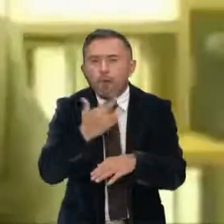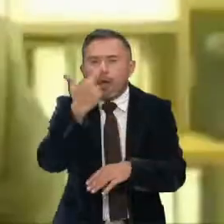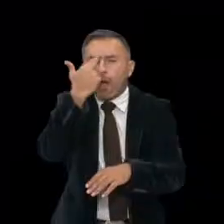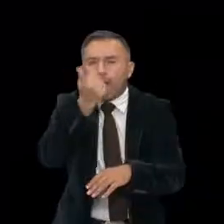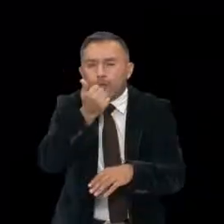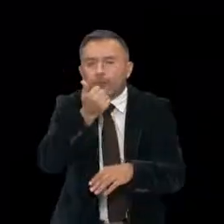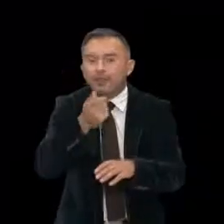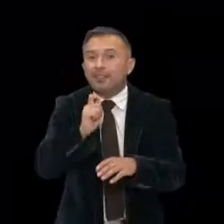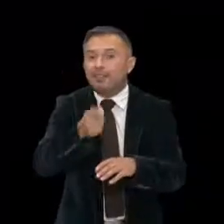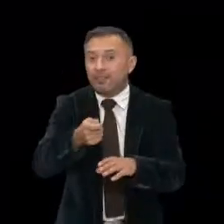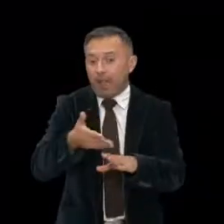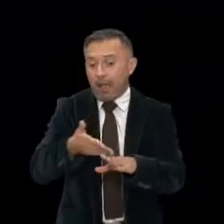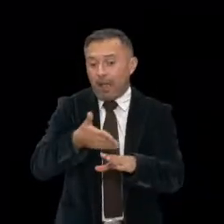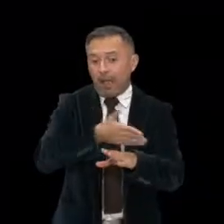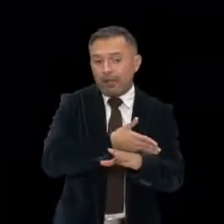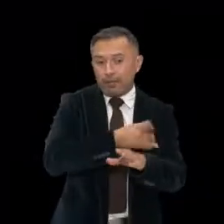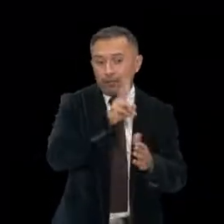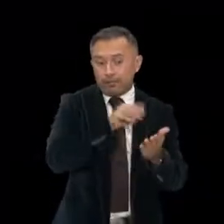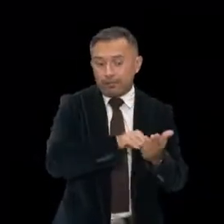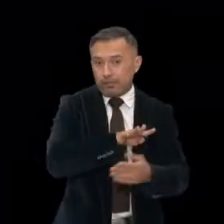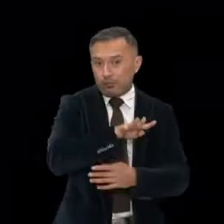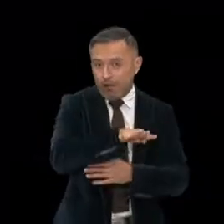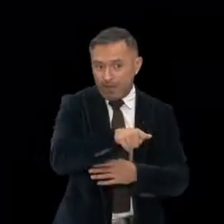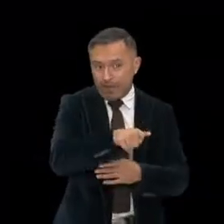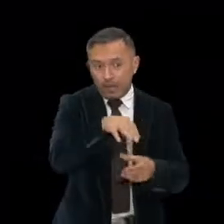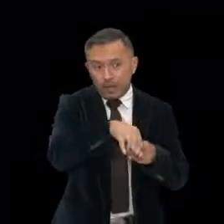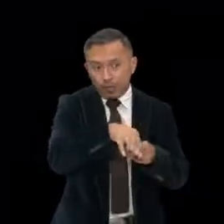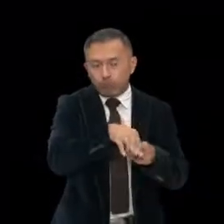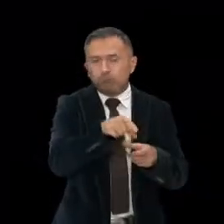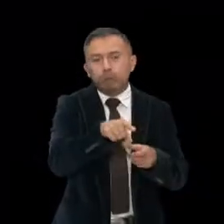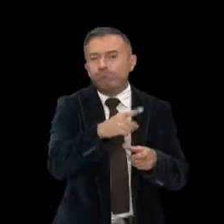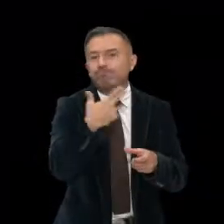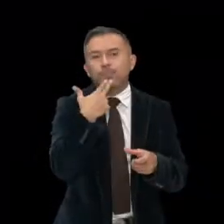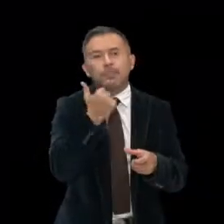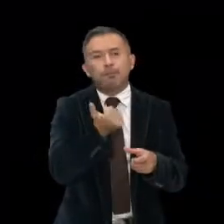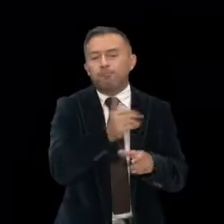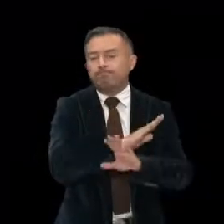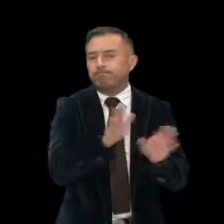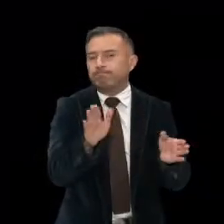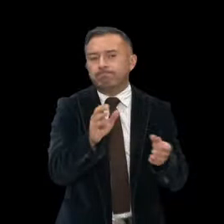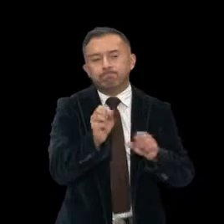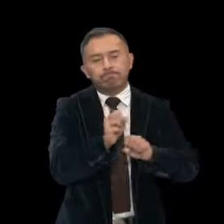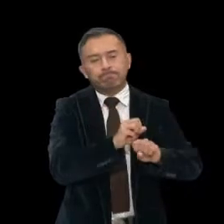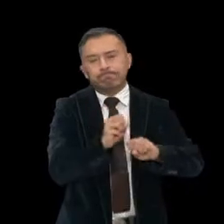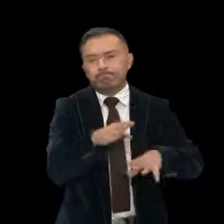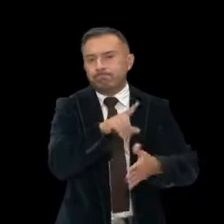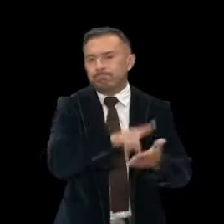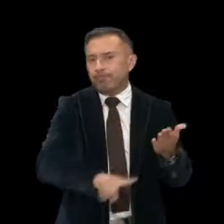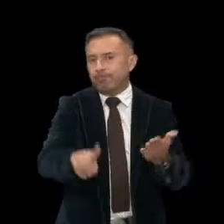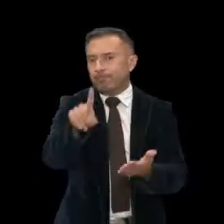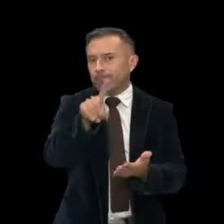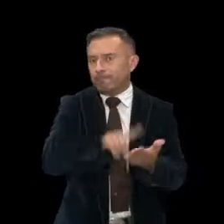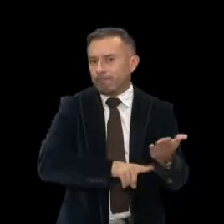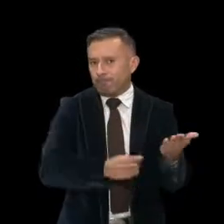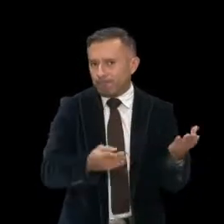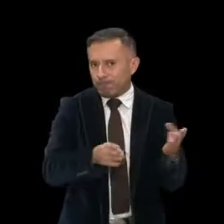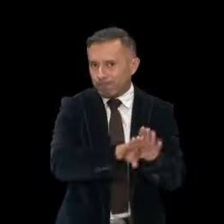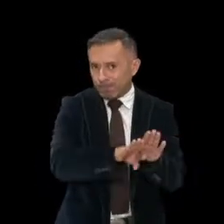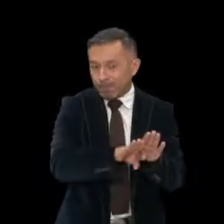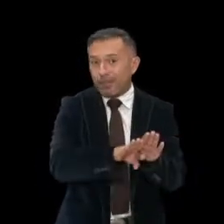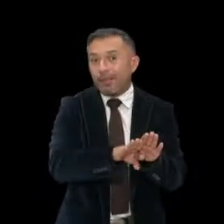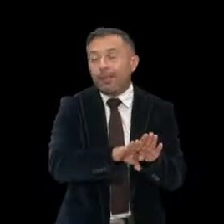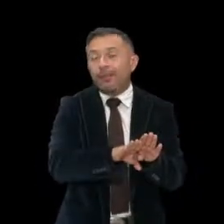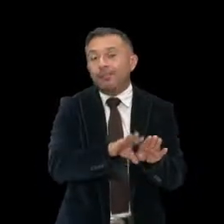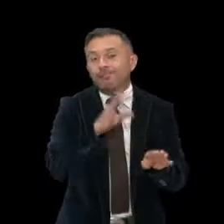is a consequence of the annulment of election in 2019. And that also